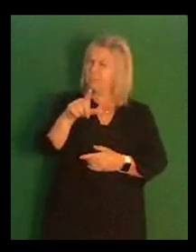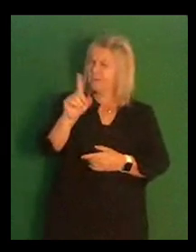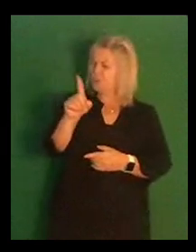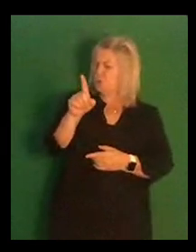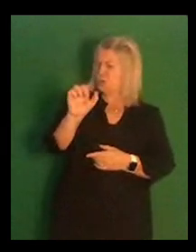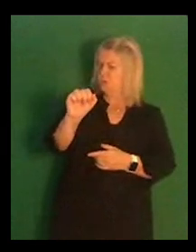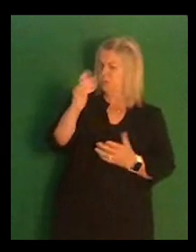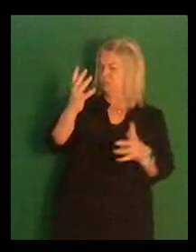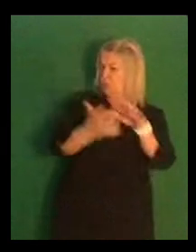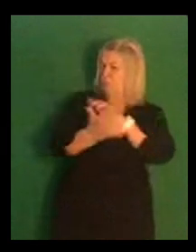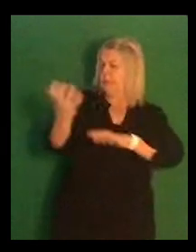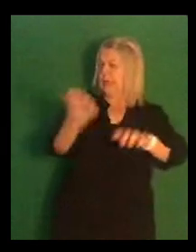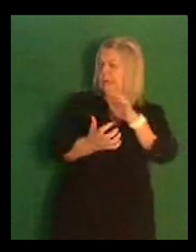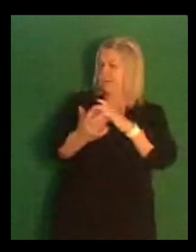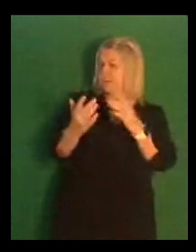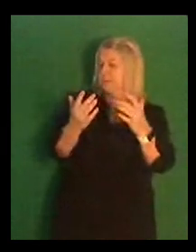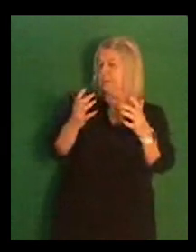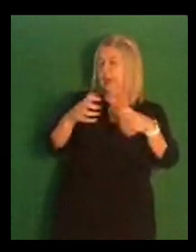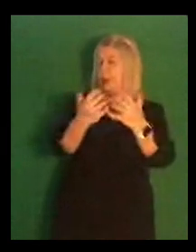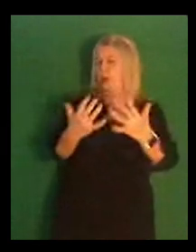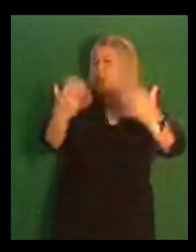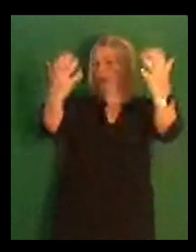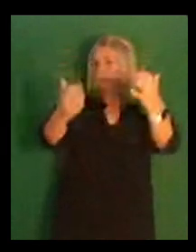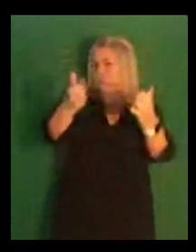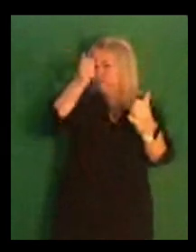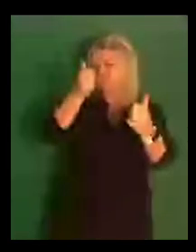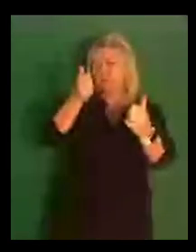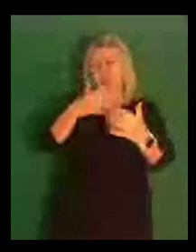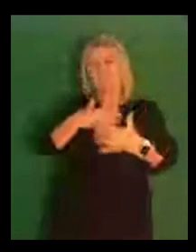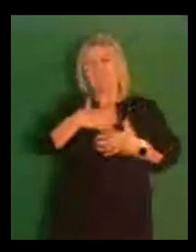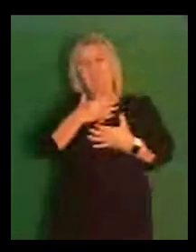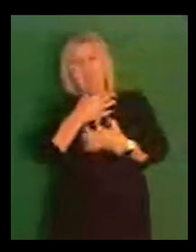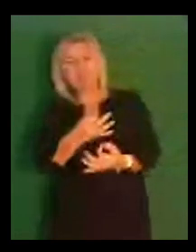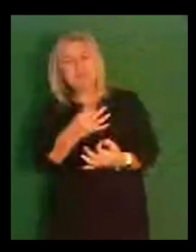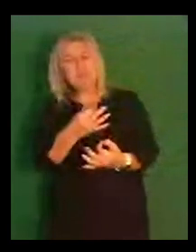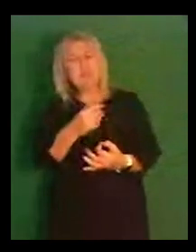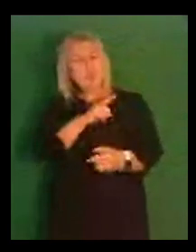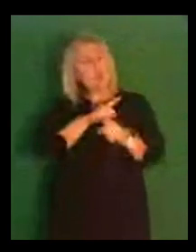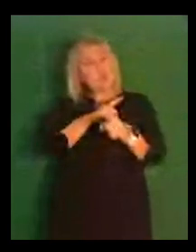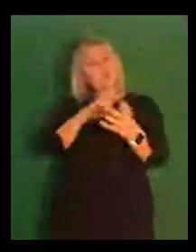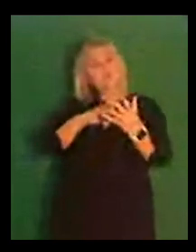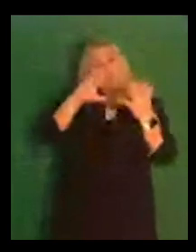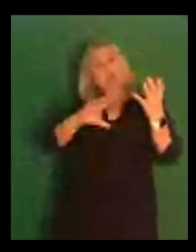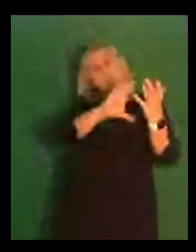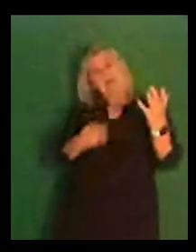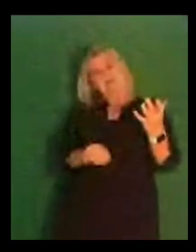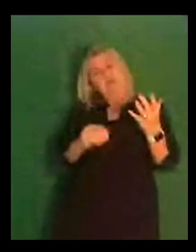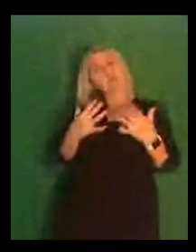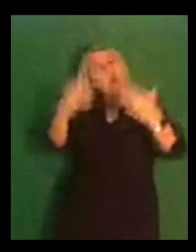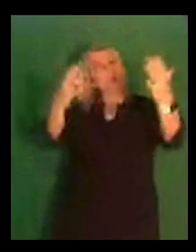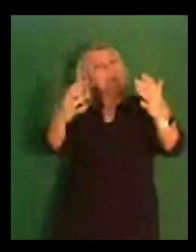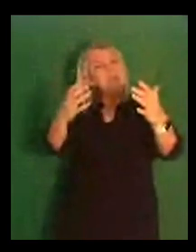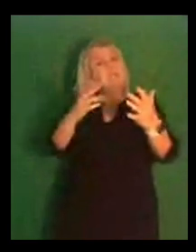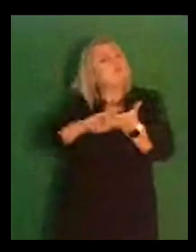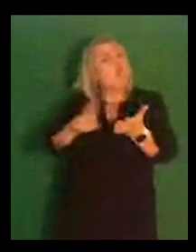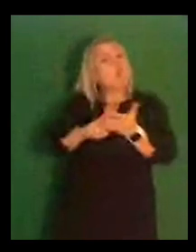to kind of tell? What was the level of comfort with South African audiences beforehand with the sort of work